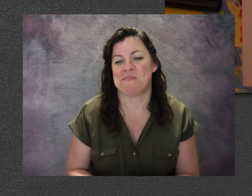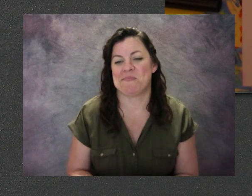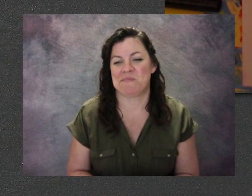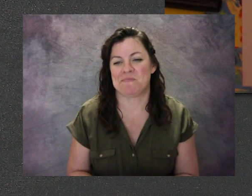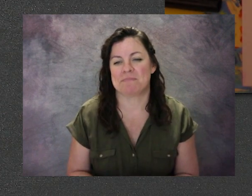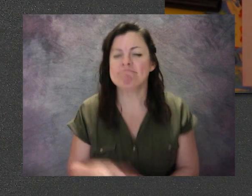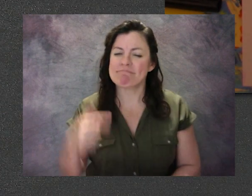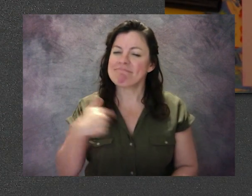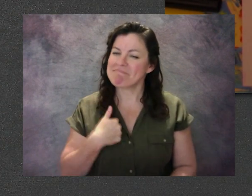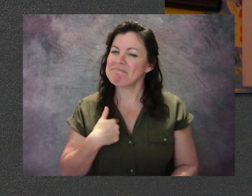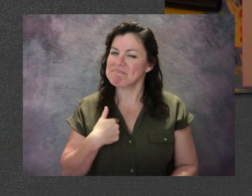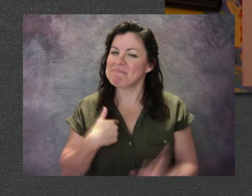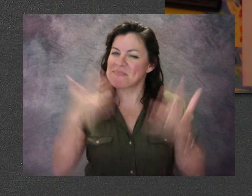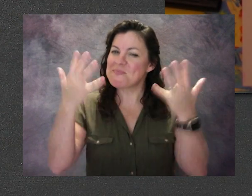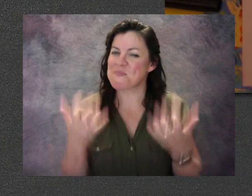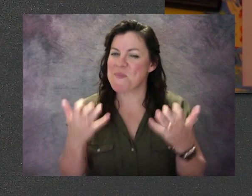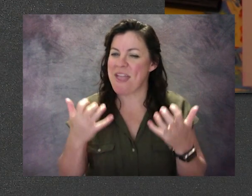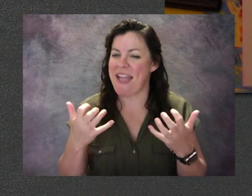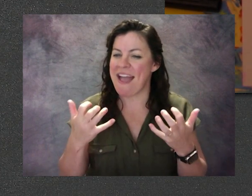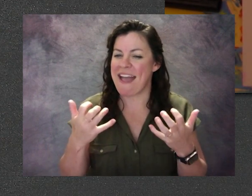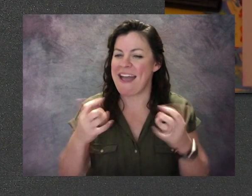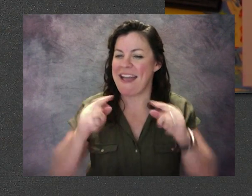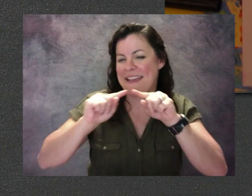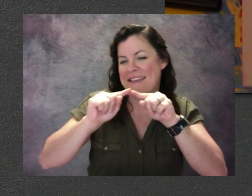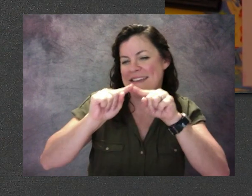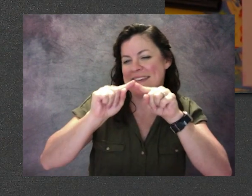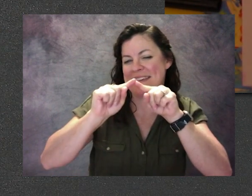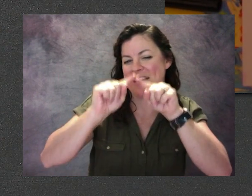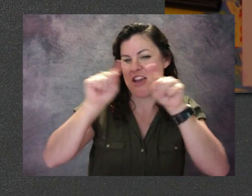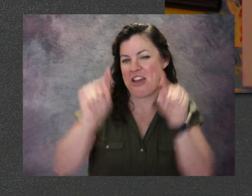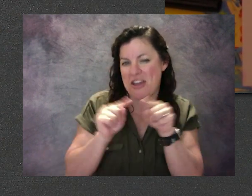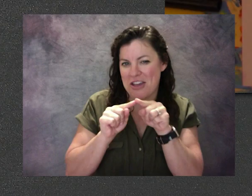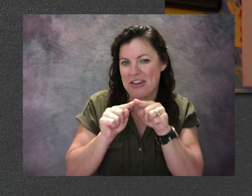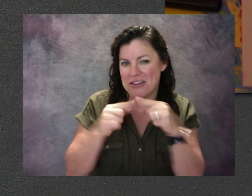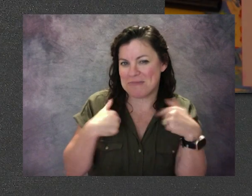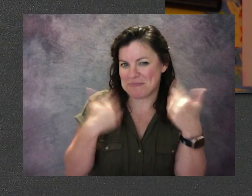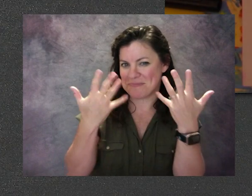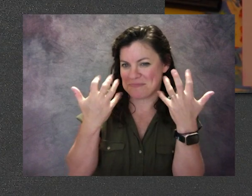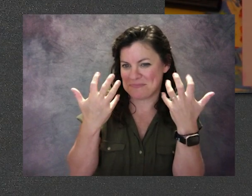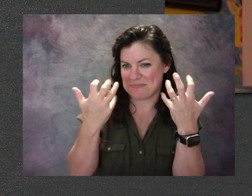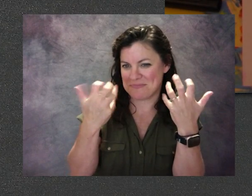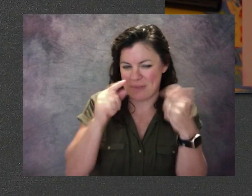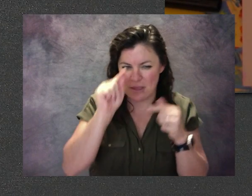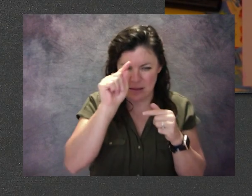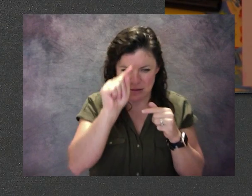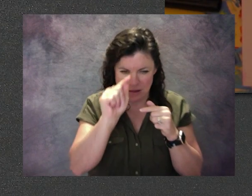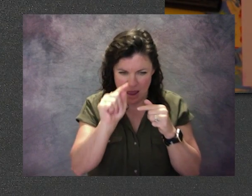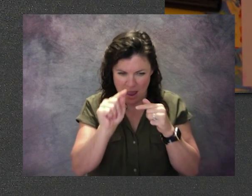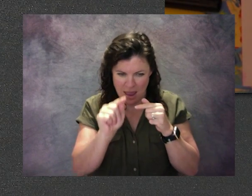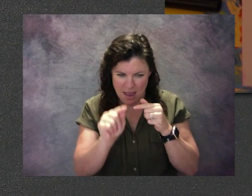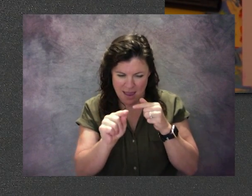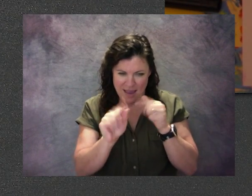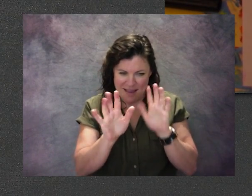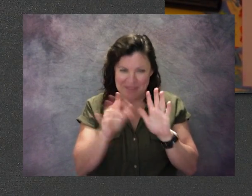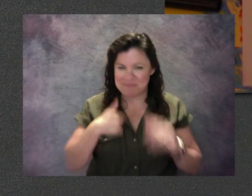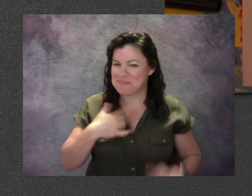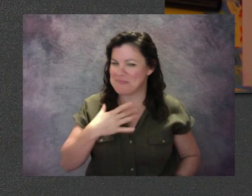go down my paper to about here to put the nose. I like the heart, so I'm going to do a heart.